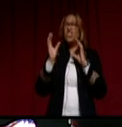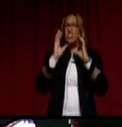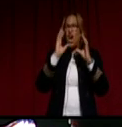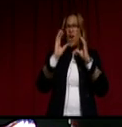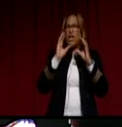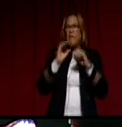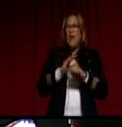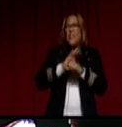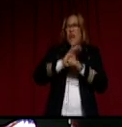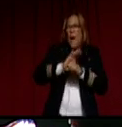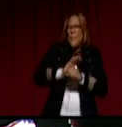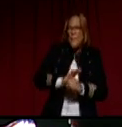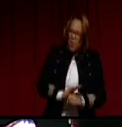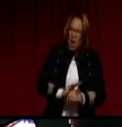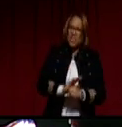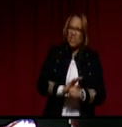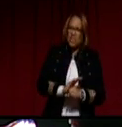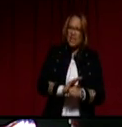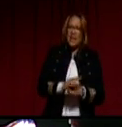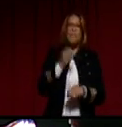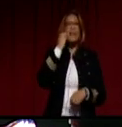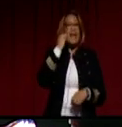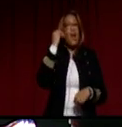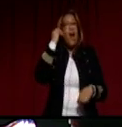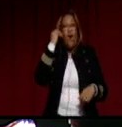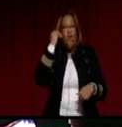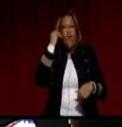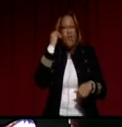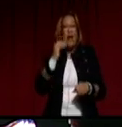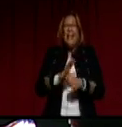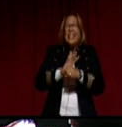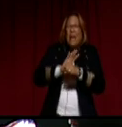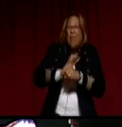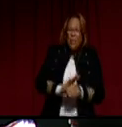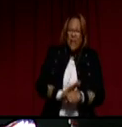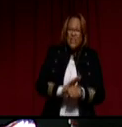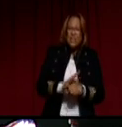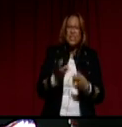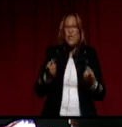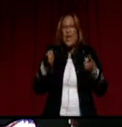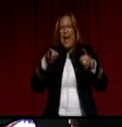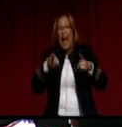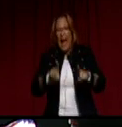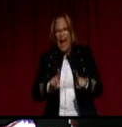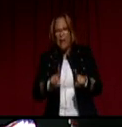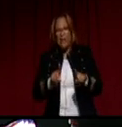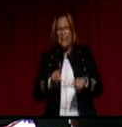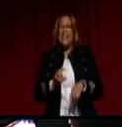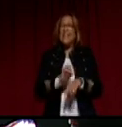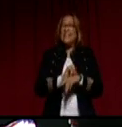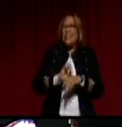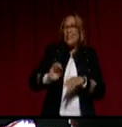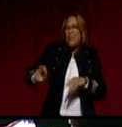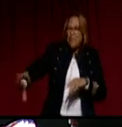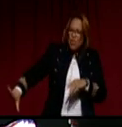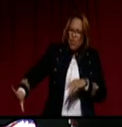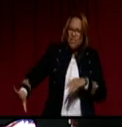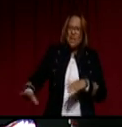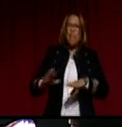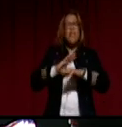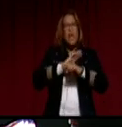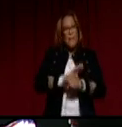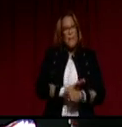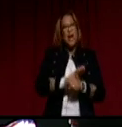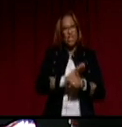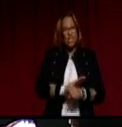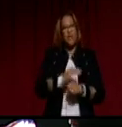the pressures of being in the house, the pressures and what can happen and what can we do to alleviate some of those